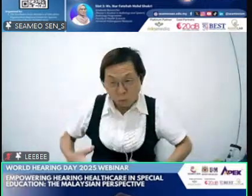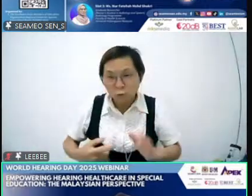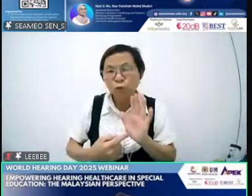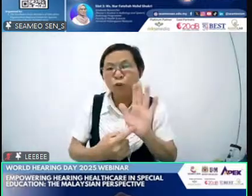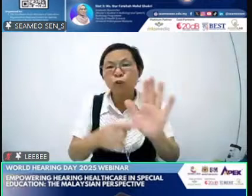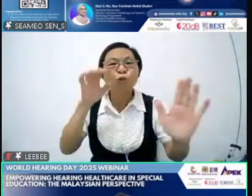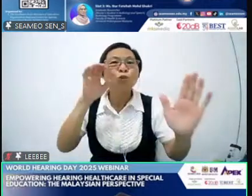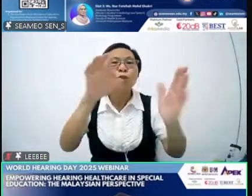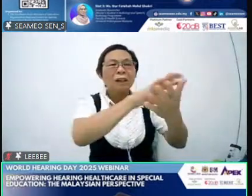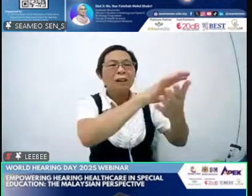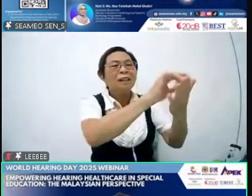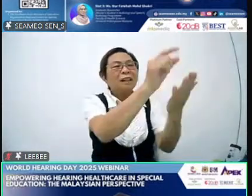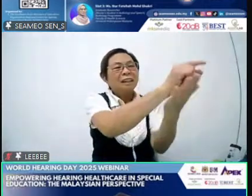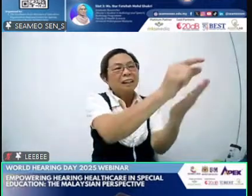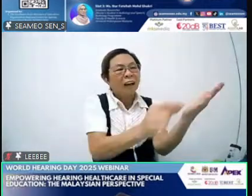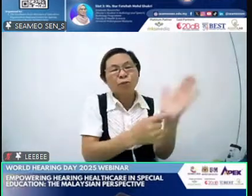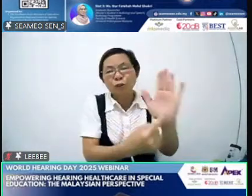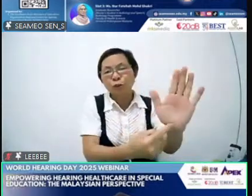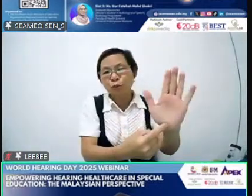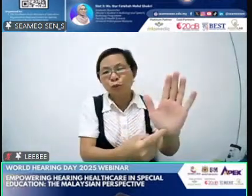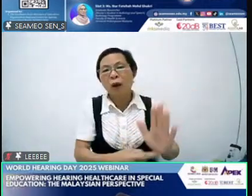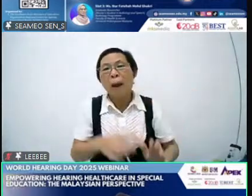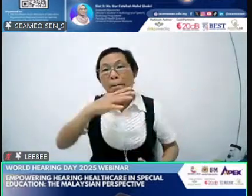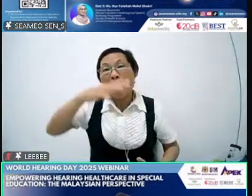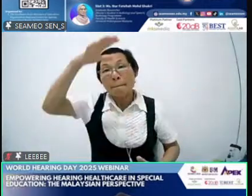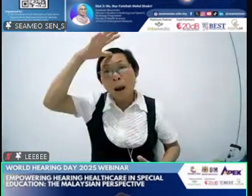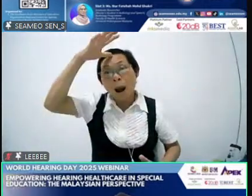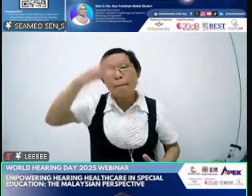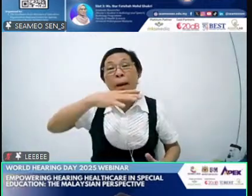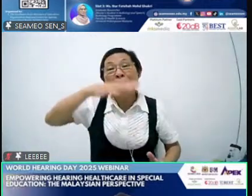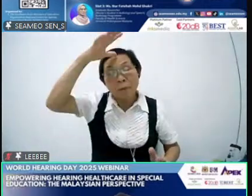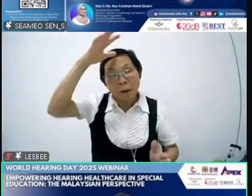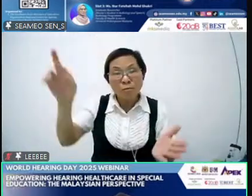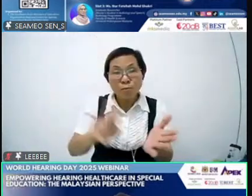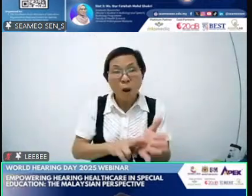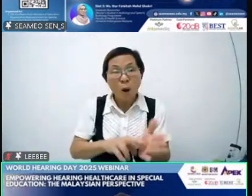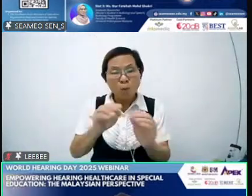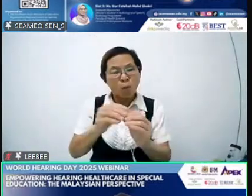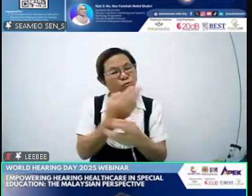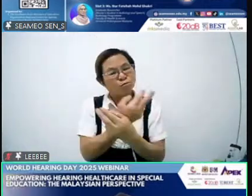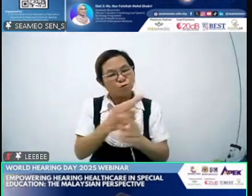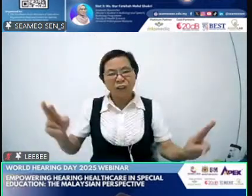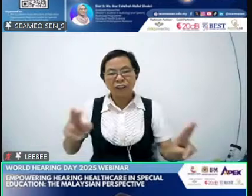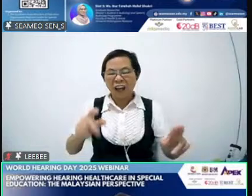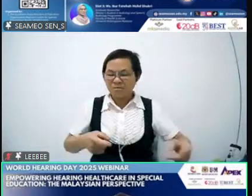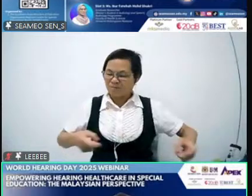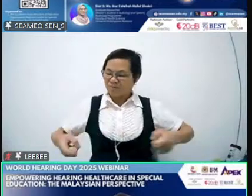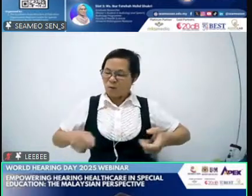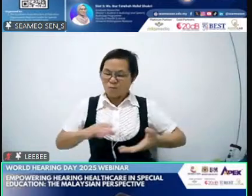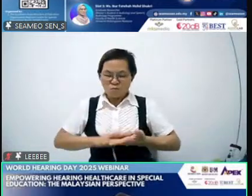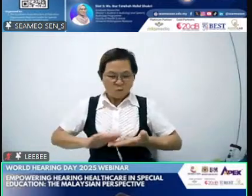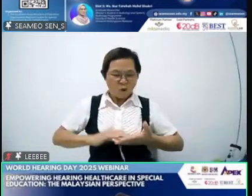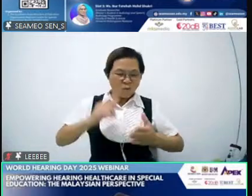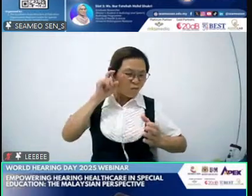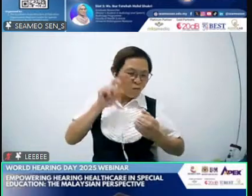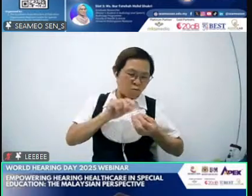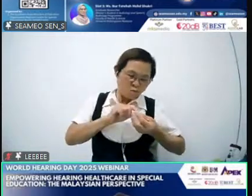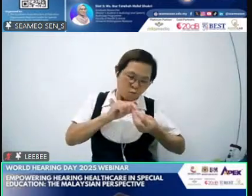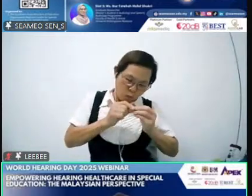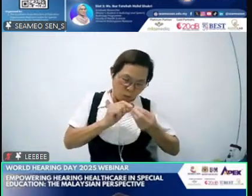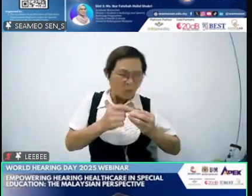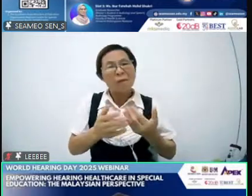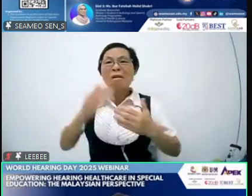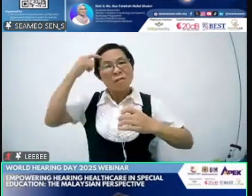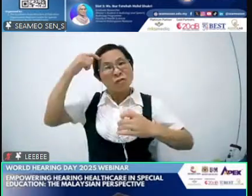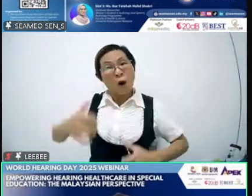here. At both follow-ups, parents reported feeling more prepared and in control when managing the child's hearing aid